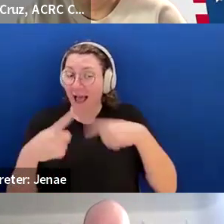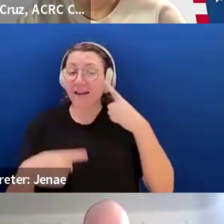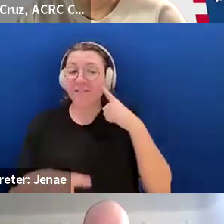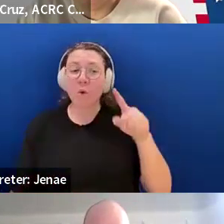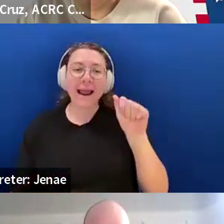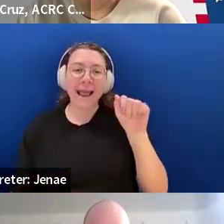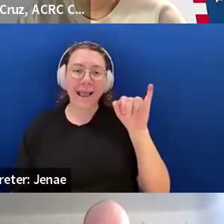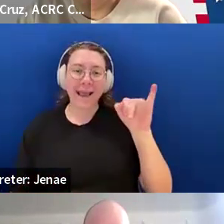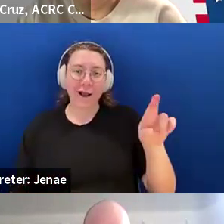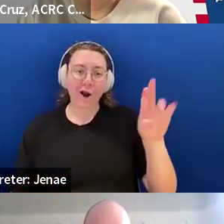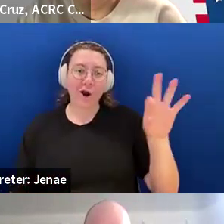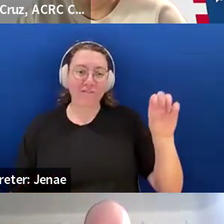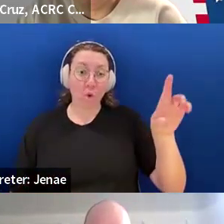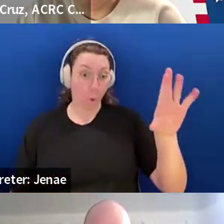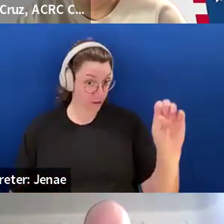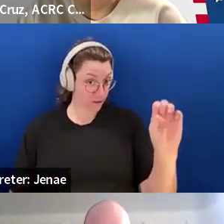Air Force.